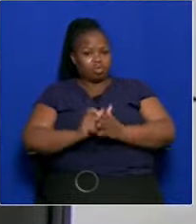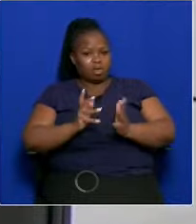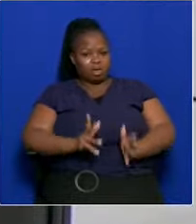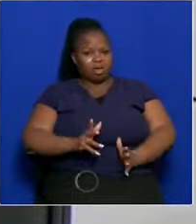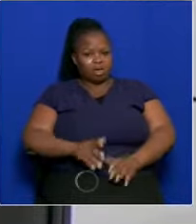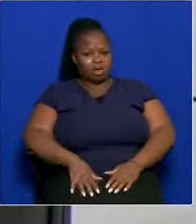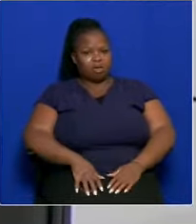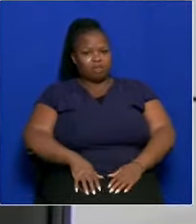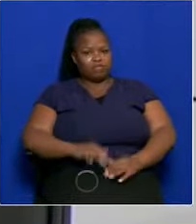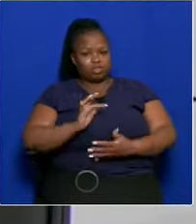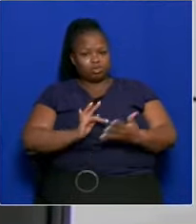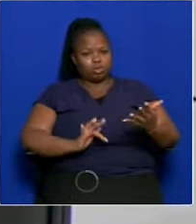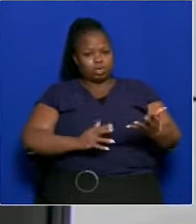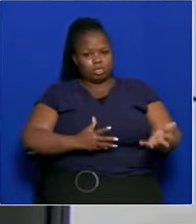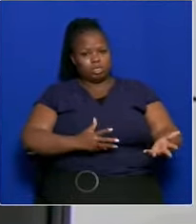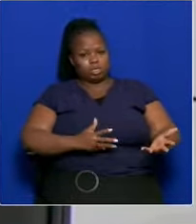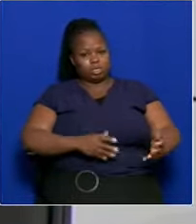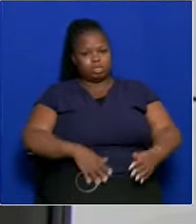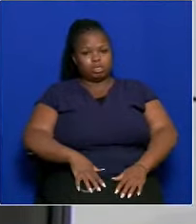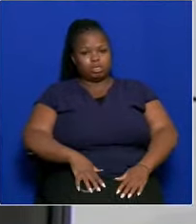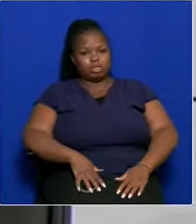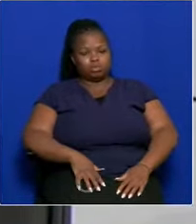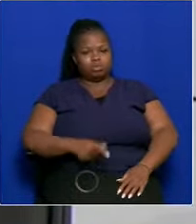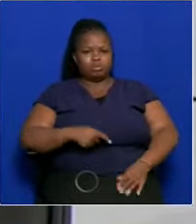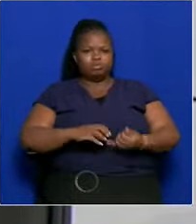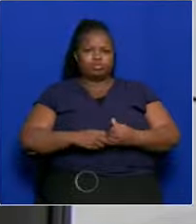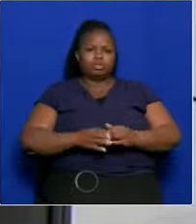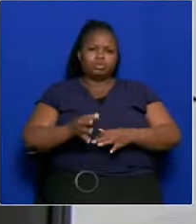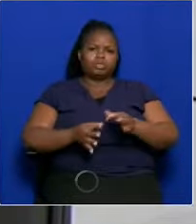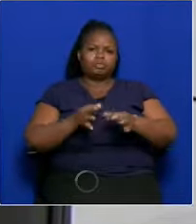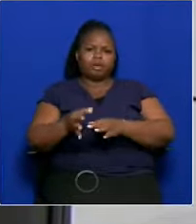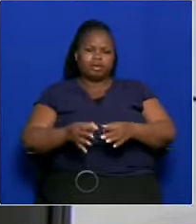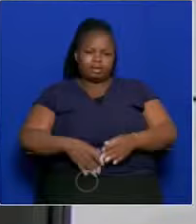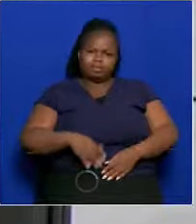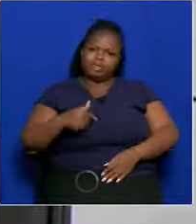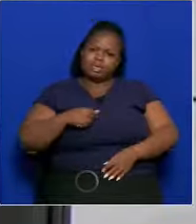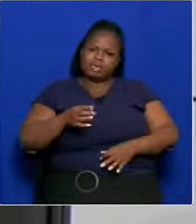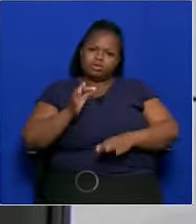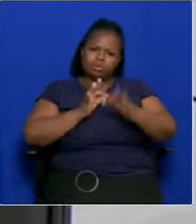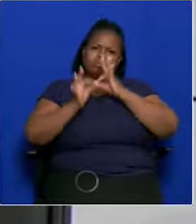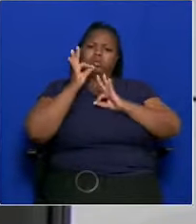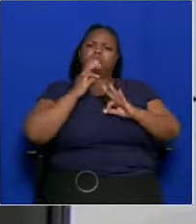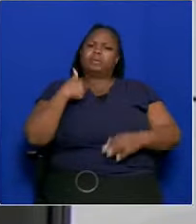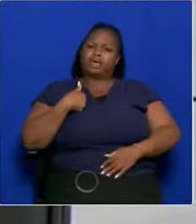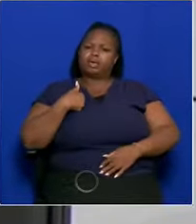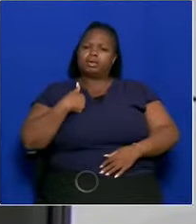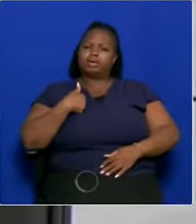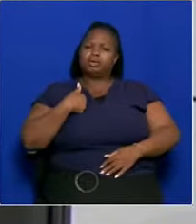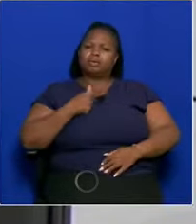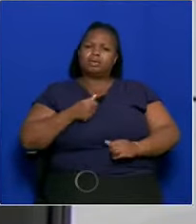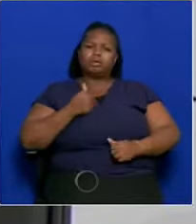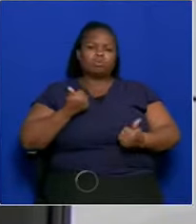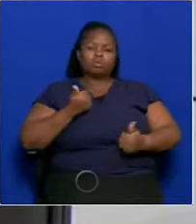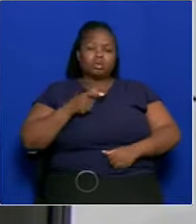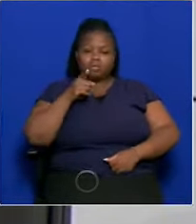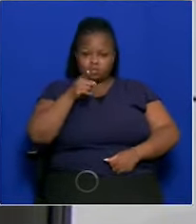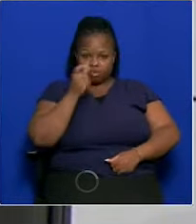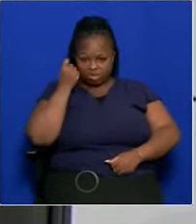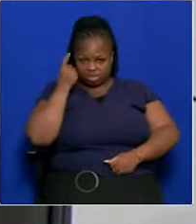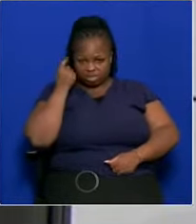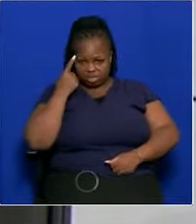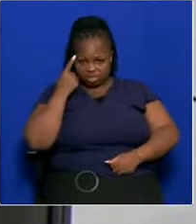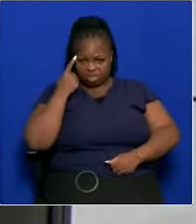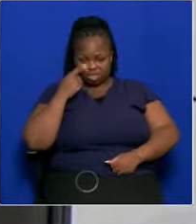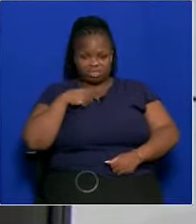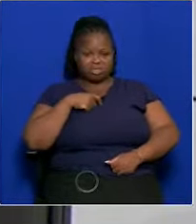to and trying to explain what I explained to you. So if you understand it in that